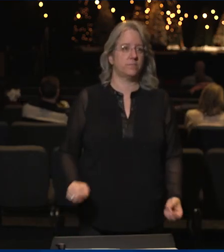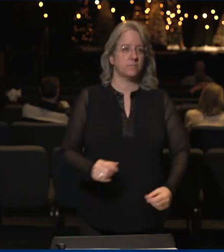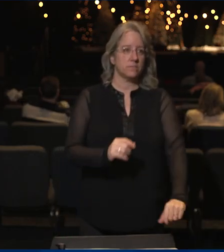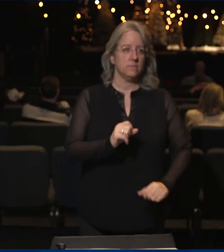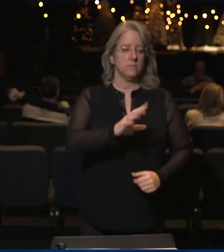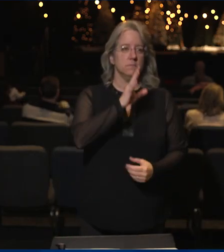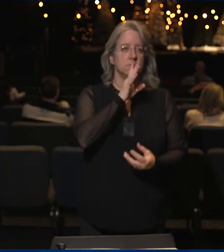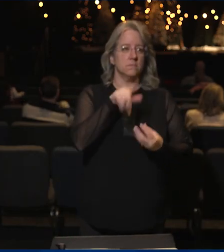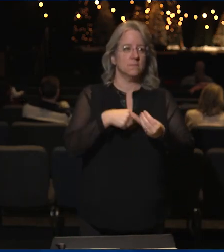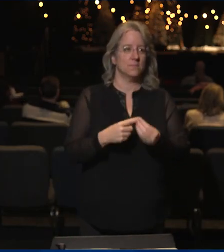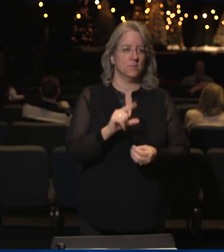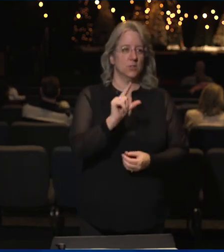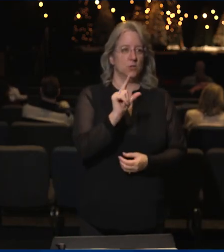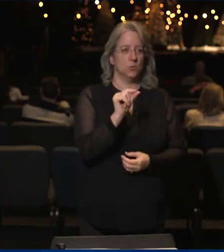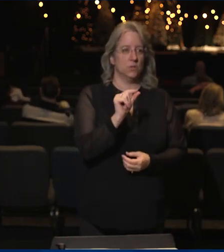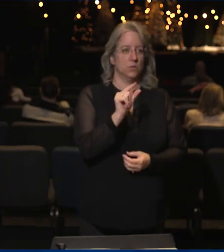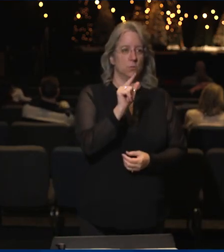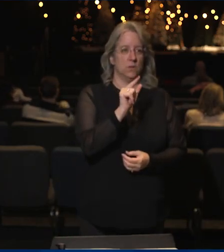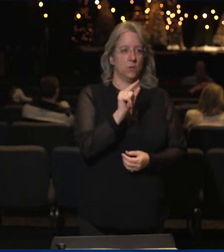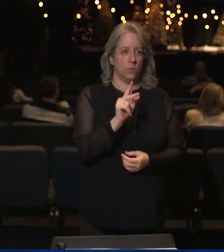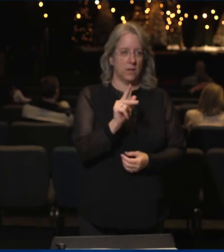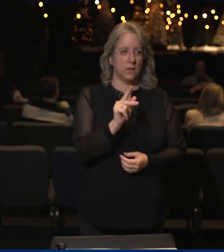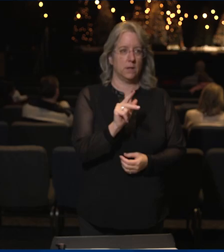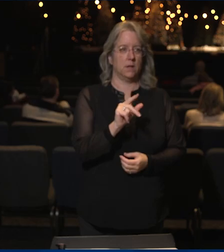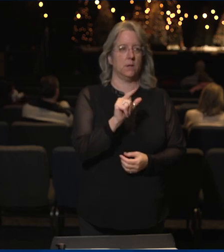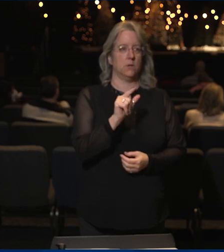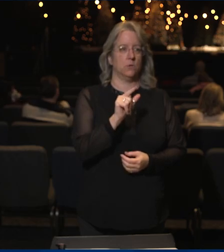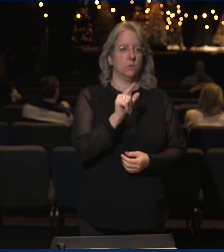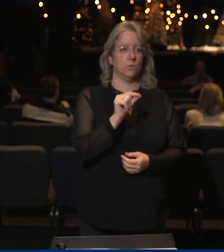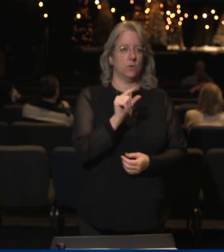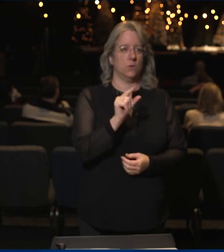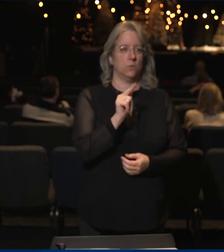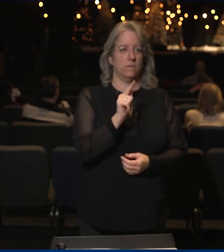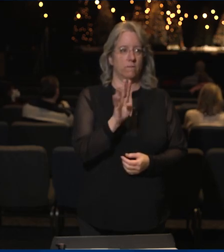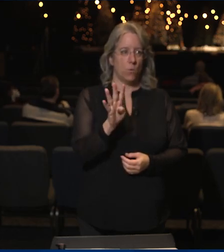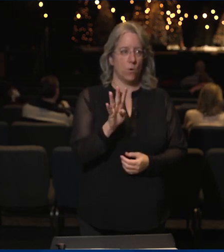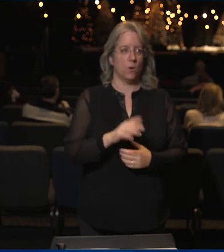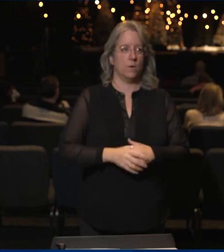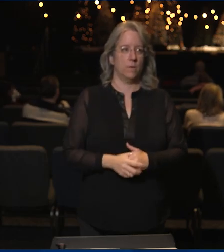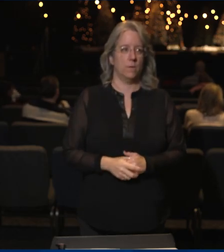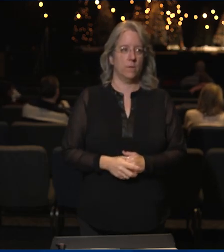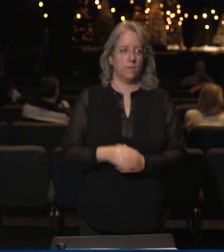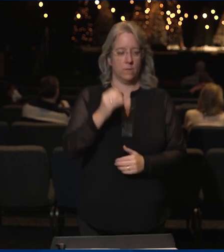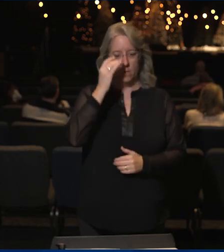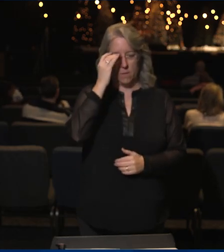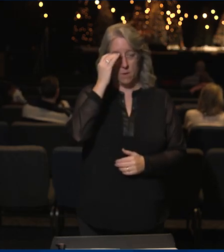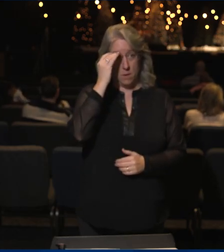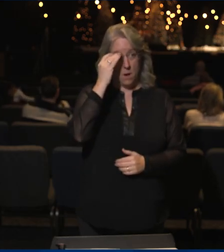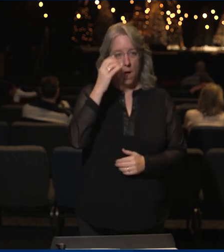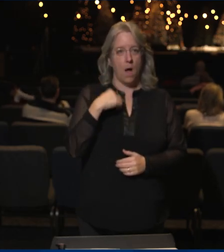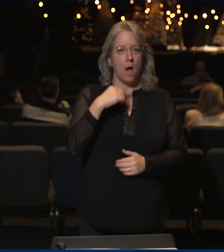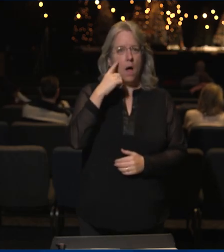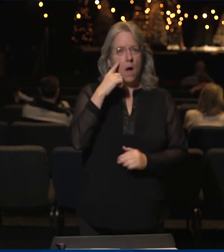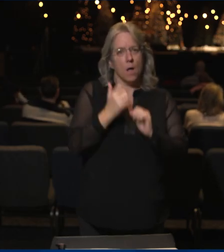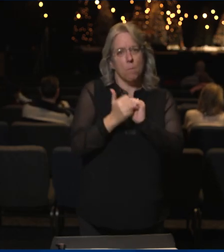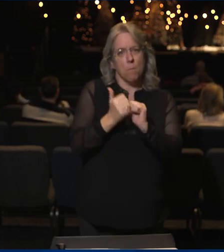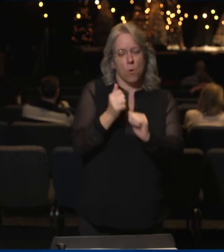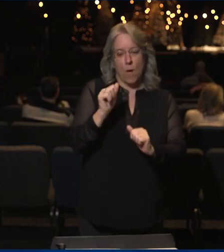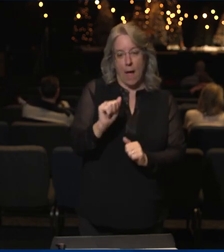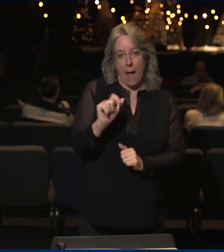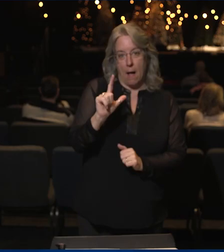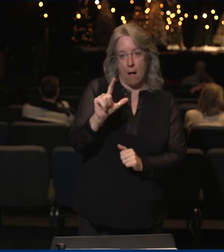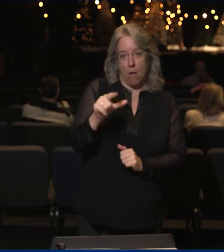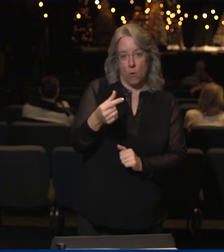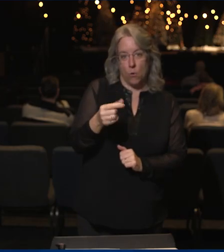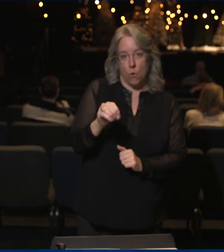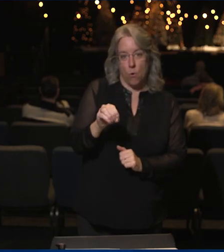2024. And I don't know about you, but I think most of your algorithms for TikTok and